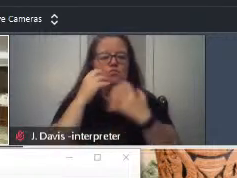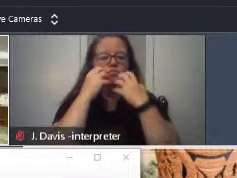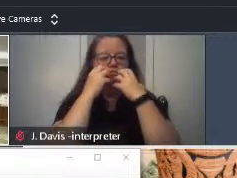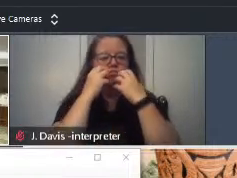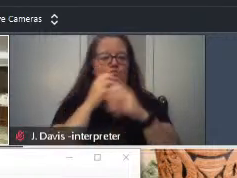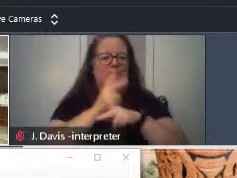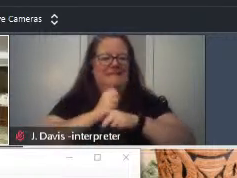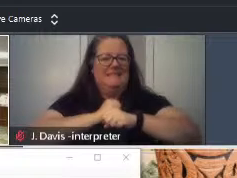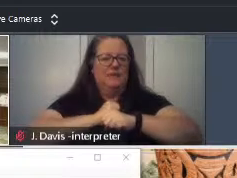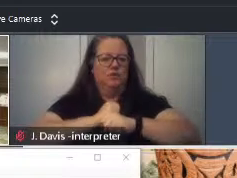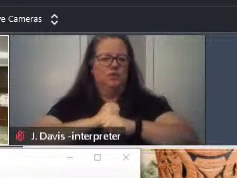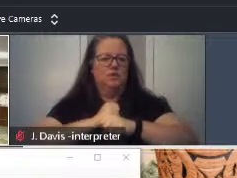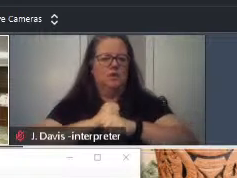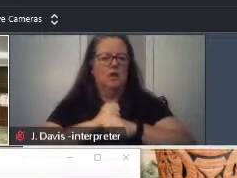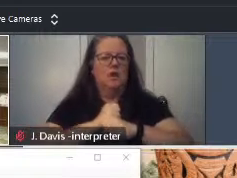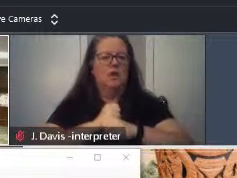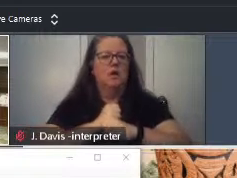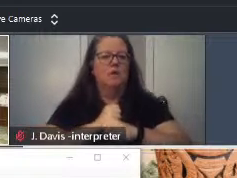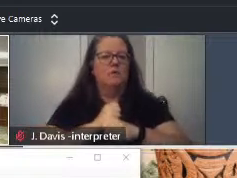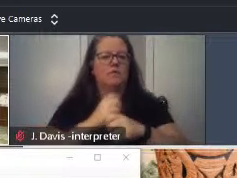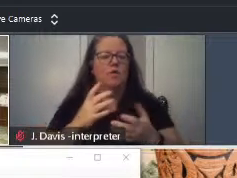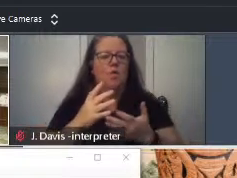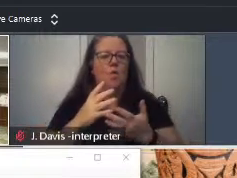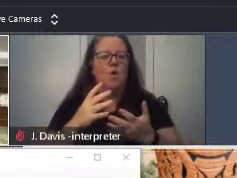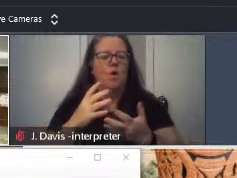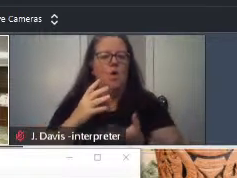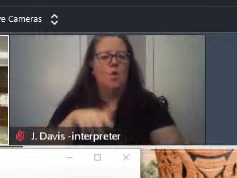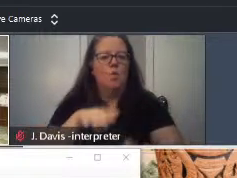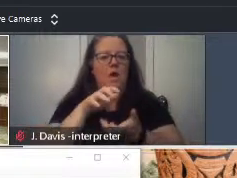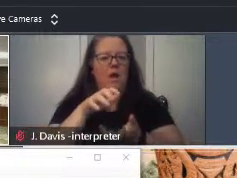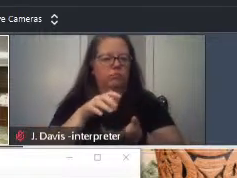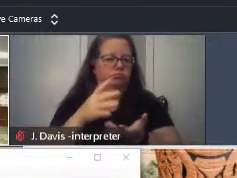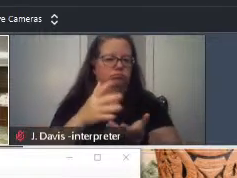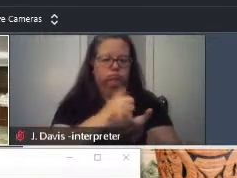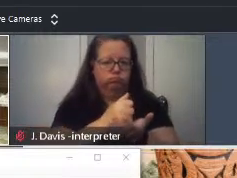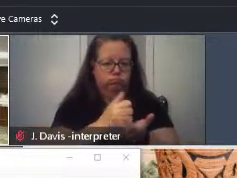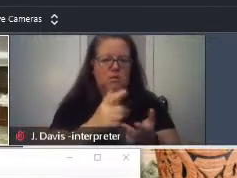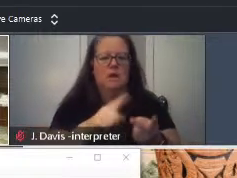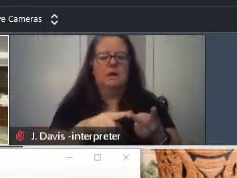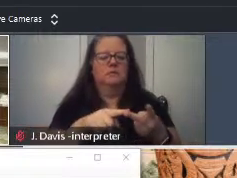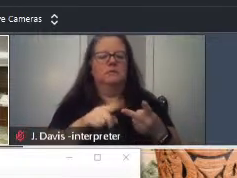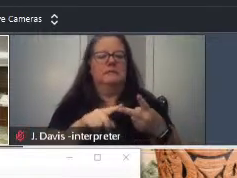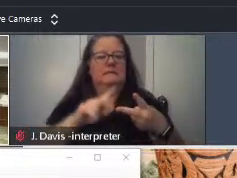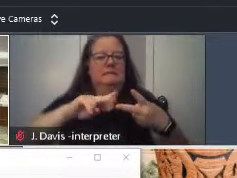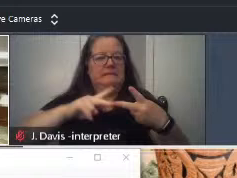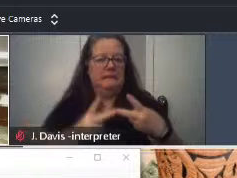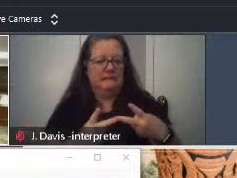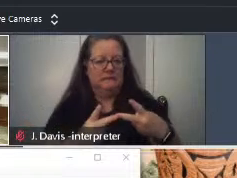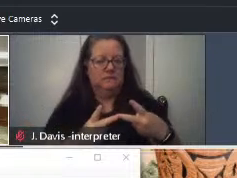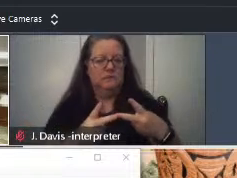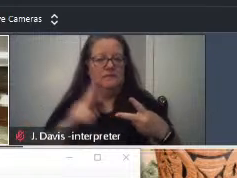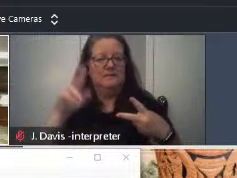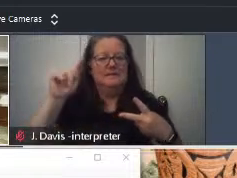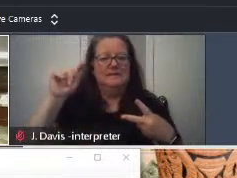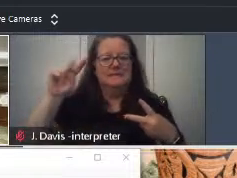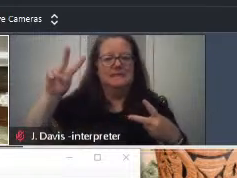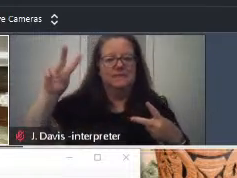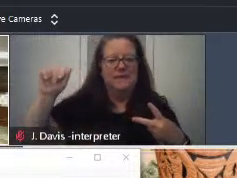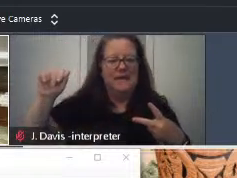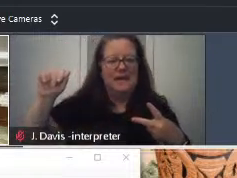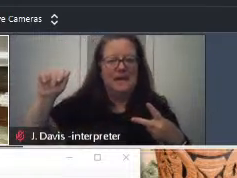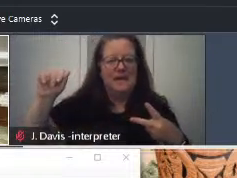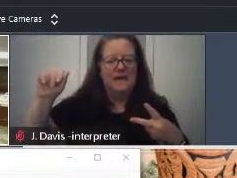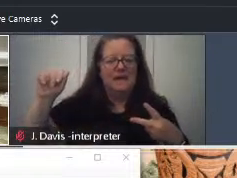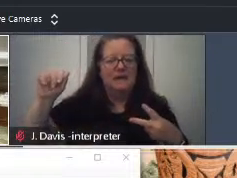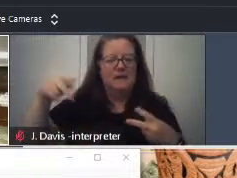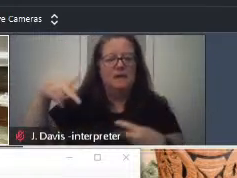efforts with other regions. And item number 2 is a presentation on TVA Allen plant